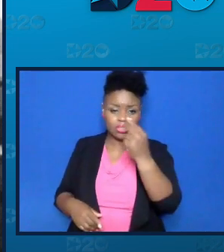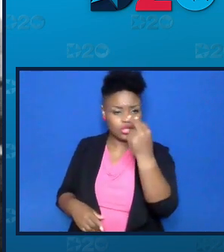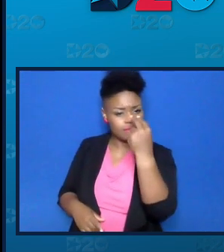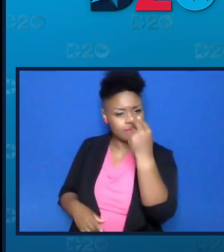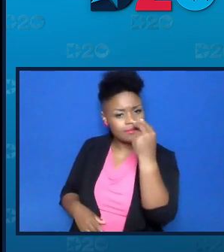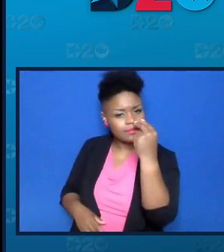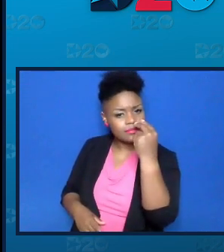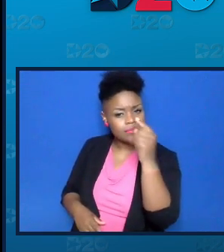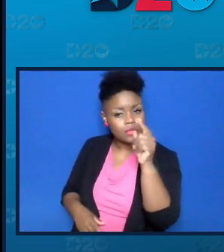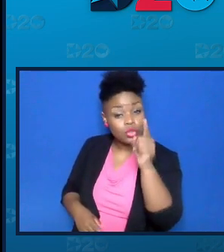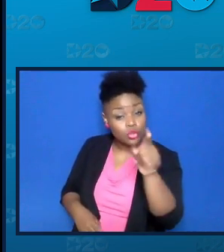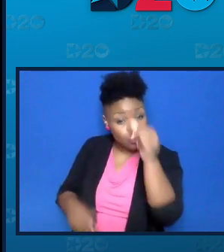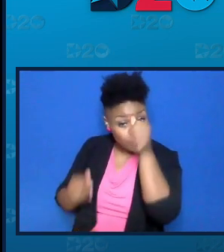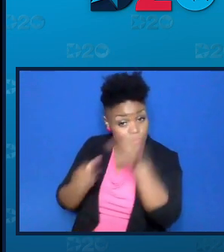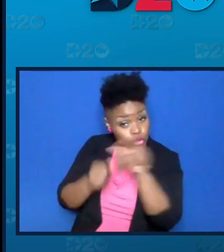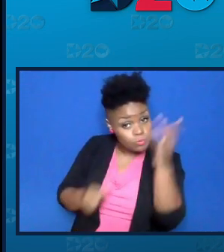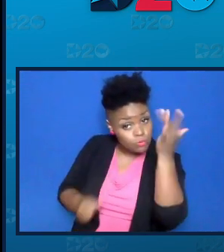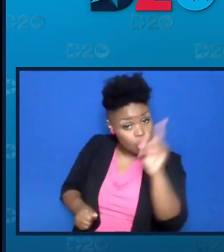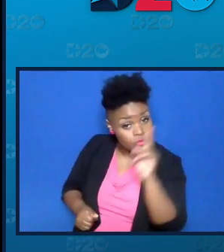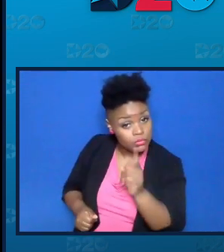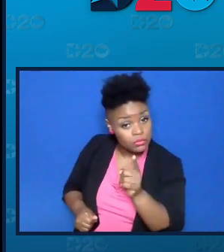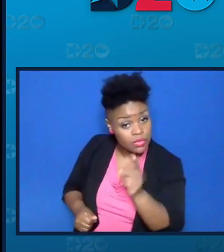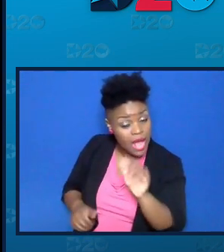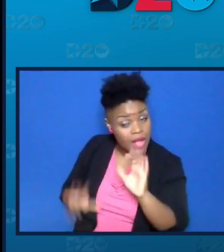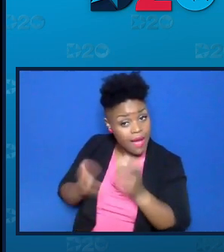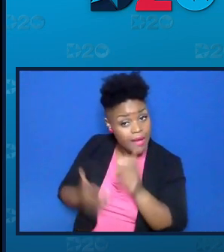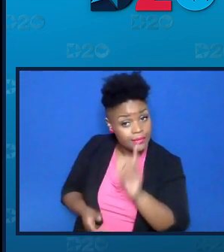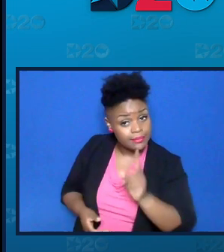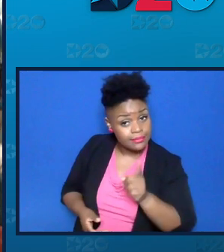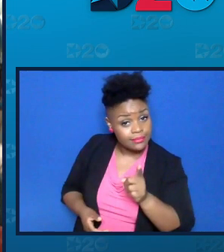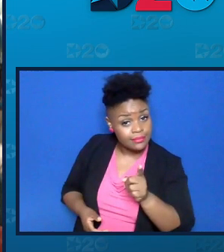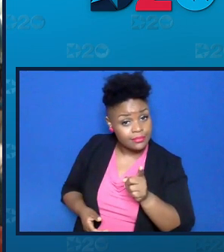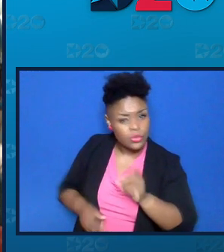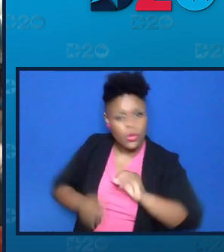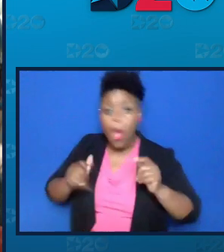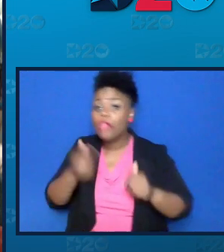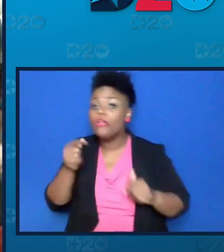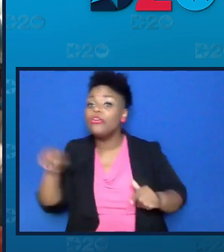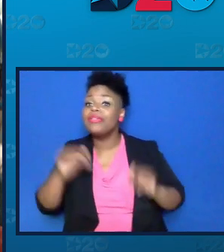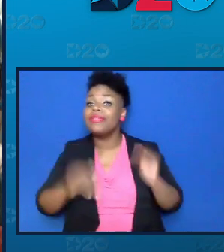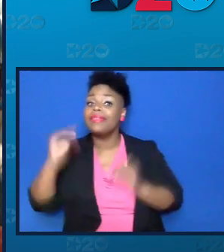that class. Nobody's better than you, Joey.